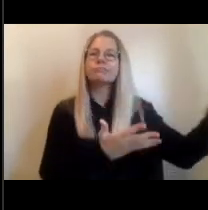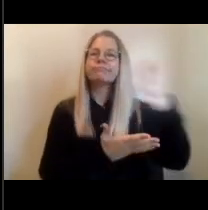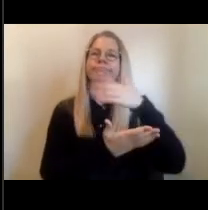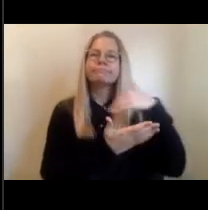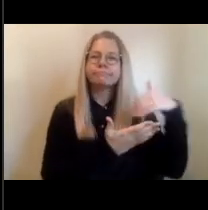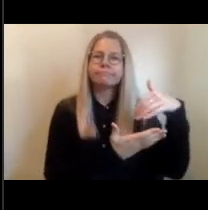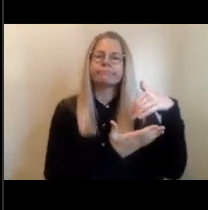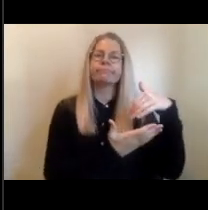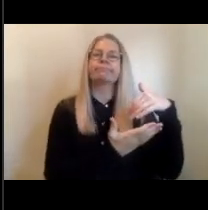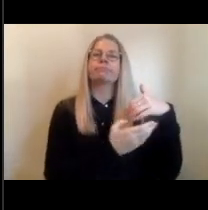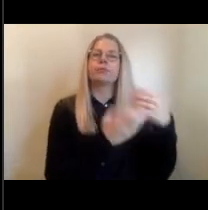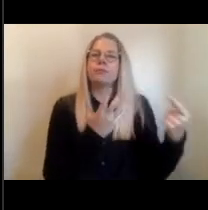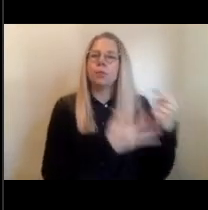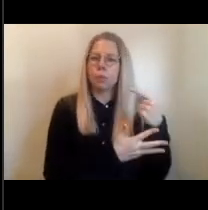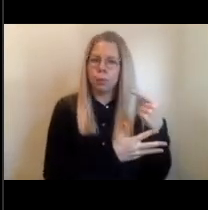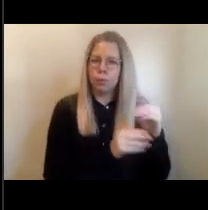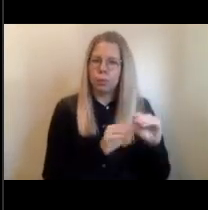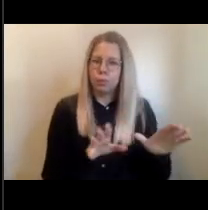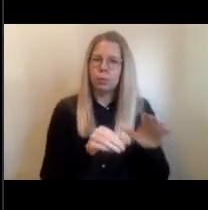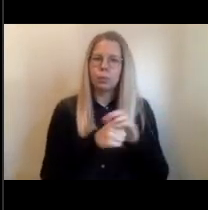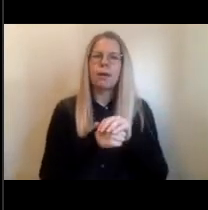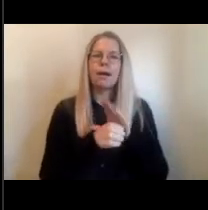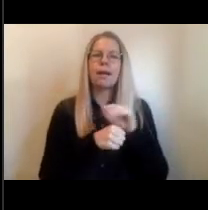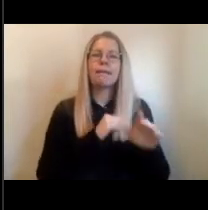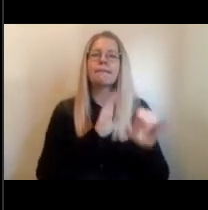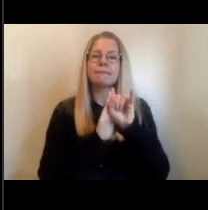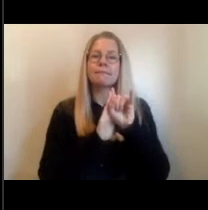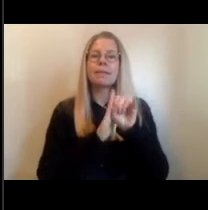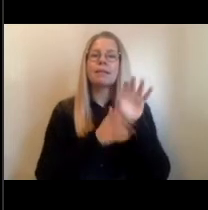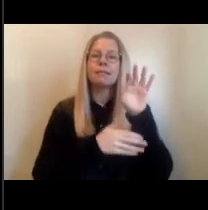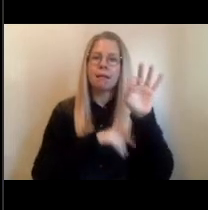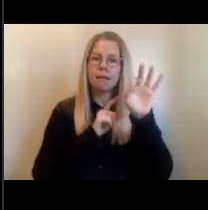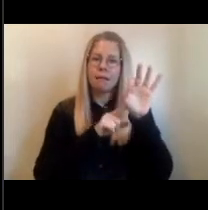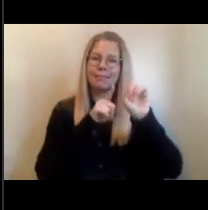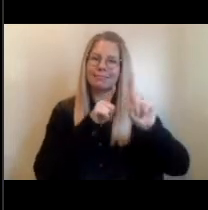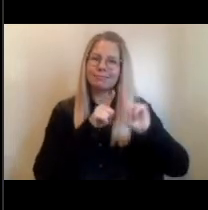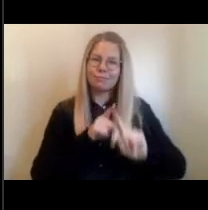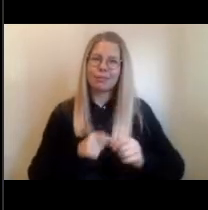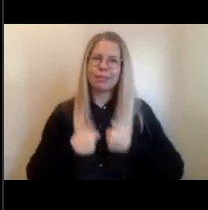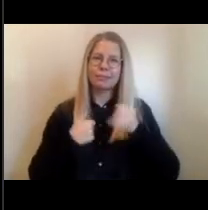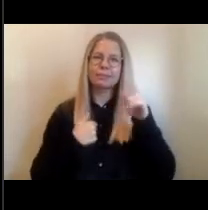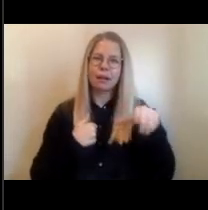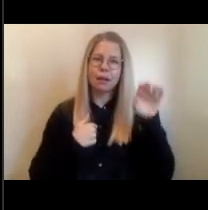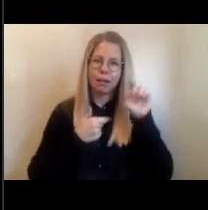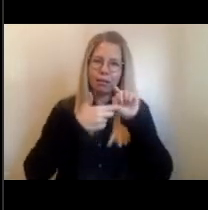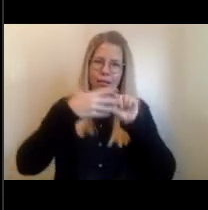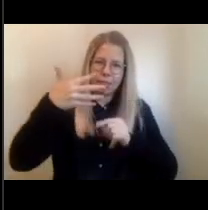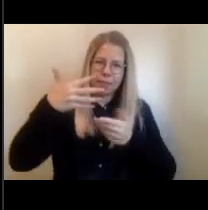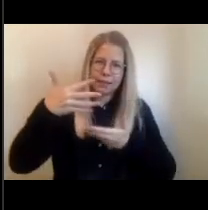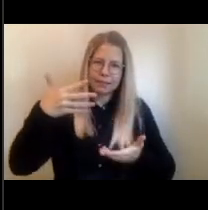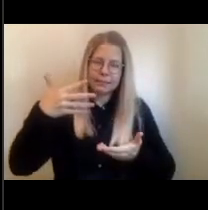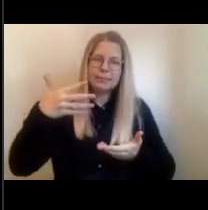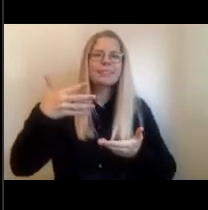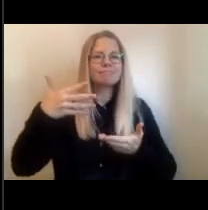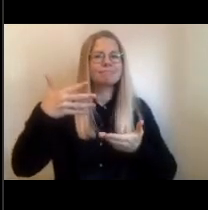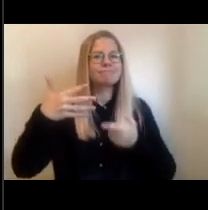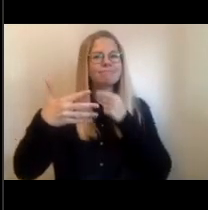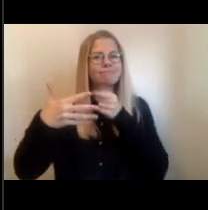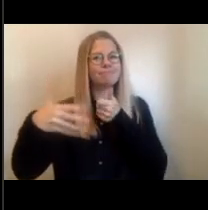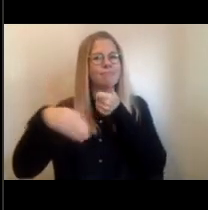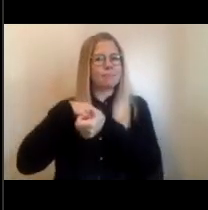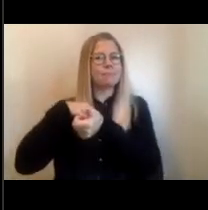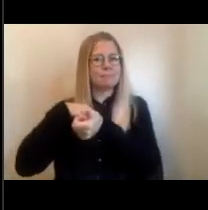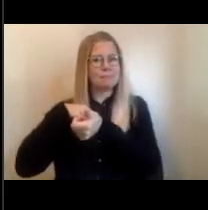probably responsible for about 35% of the dementia burden. Okay, so if we get rid of these things, we can erase